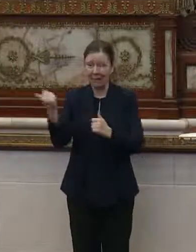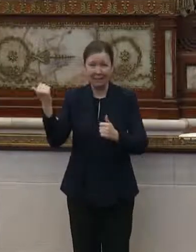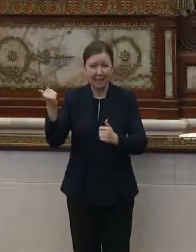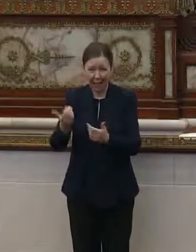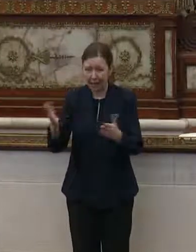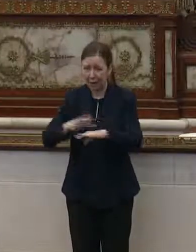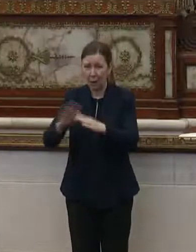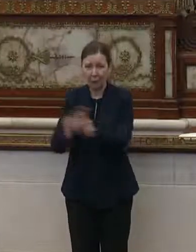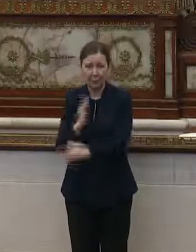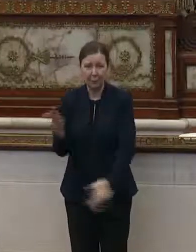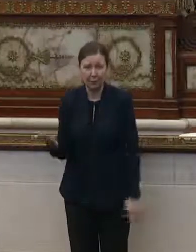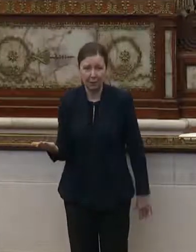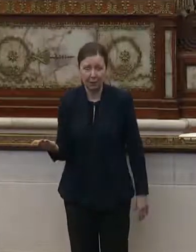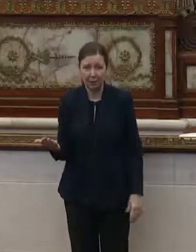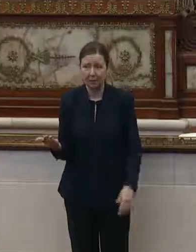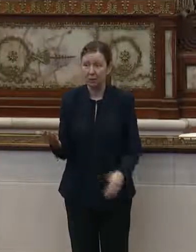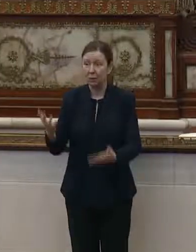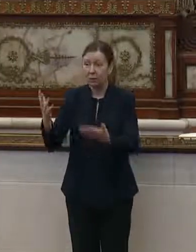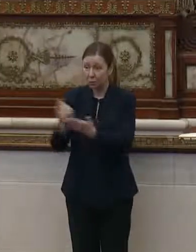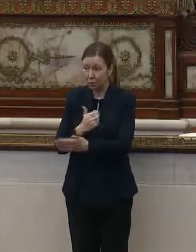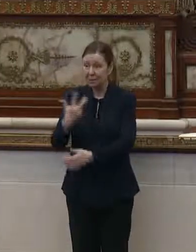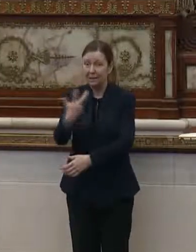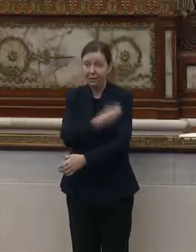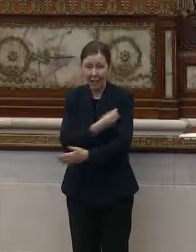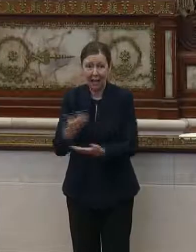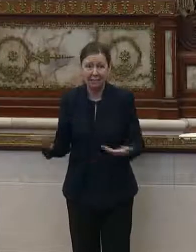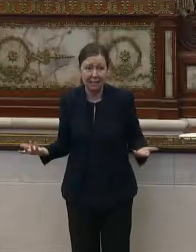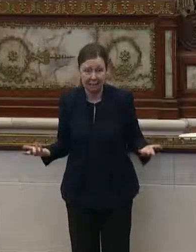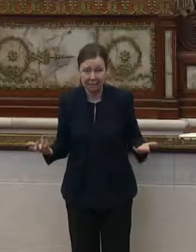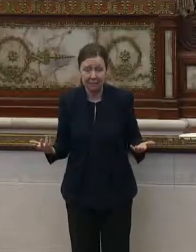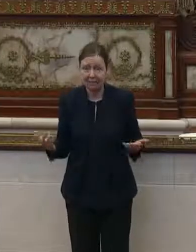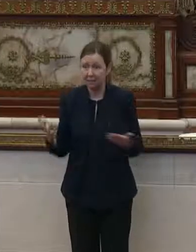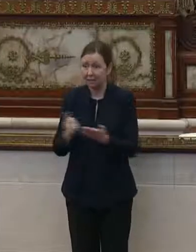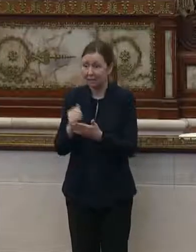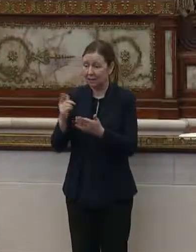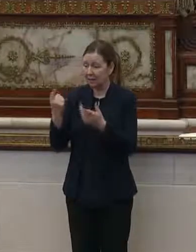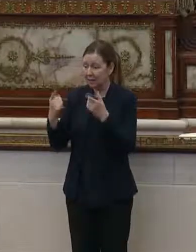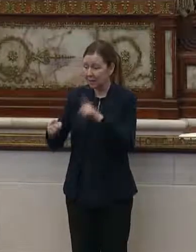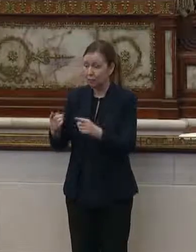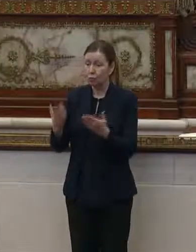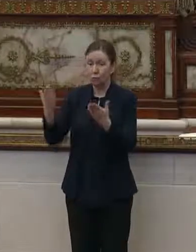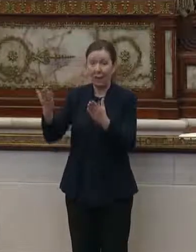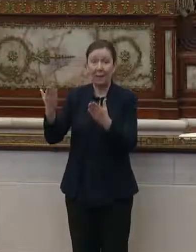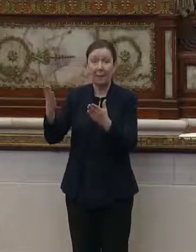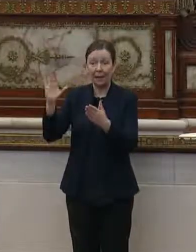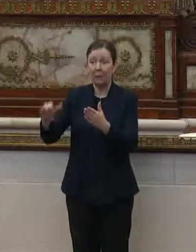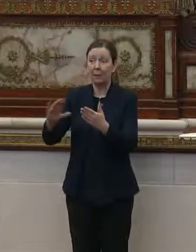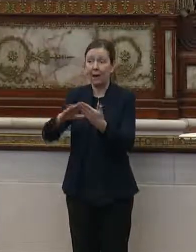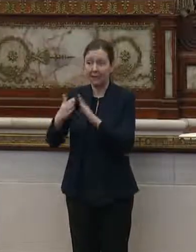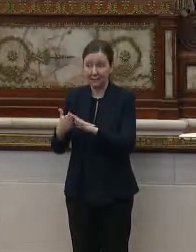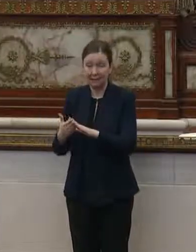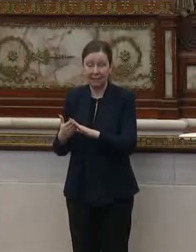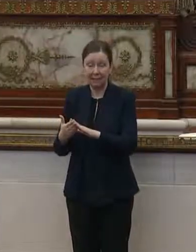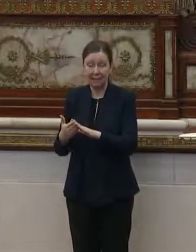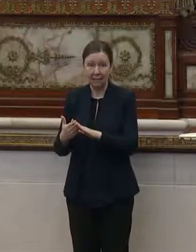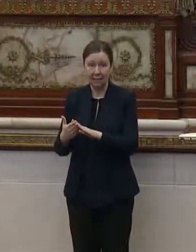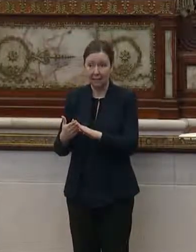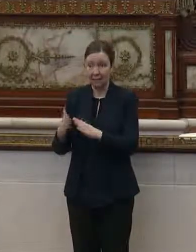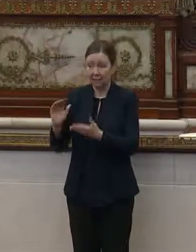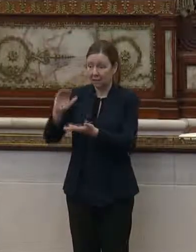on paper to receive this agreement recommended by the city and placed to them by the